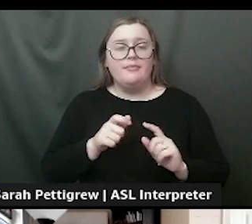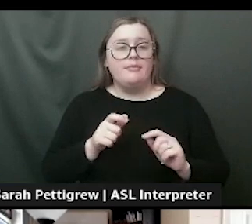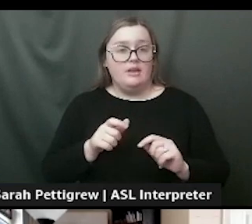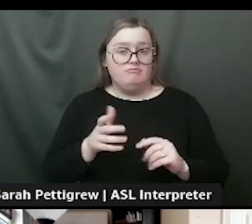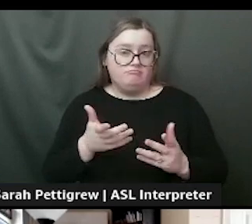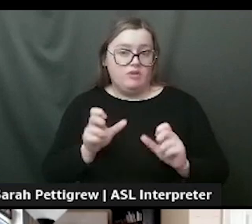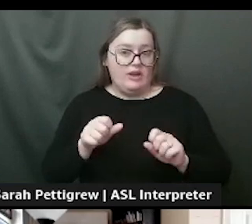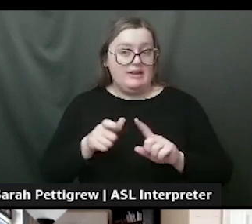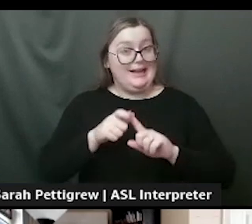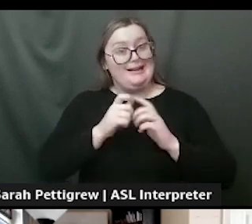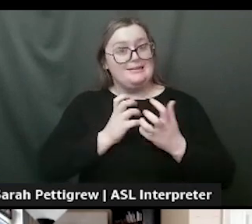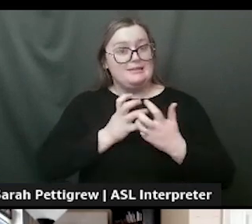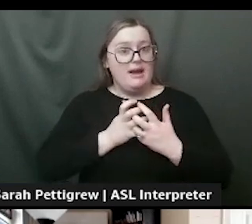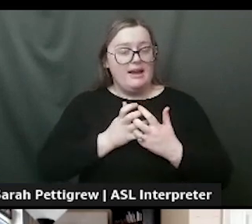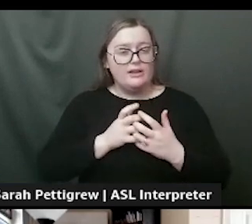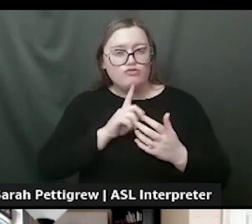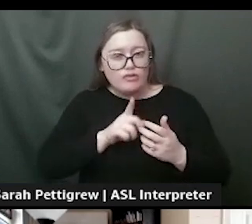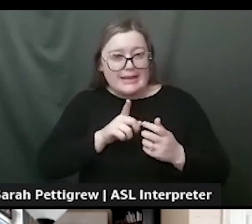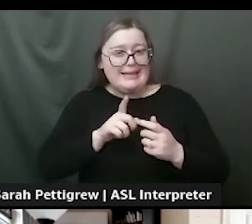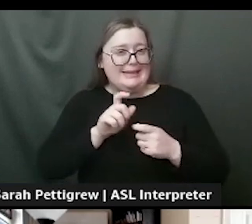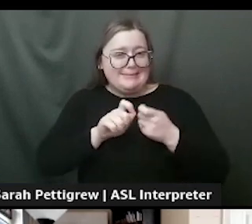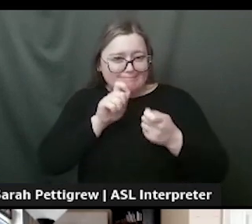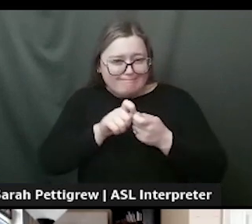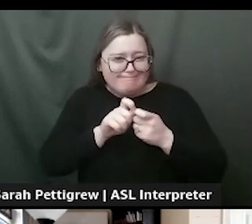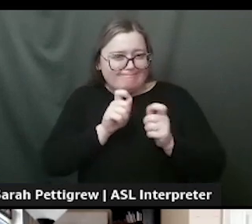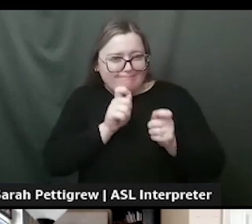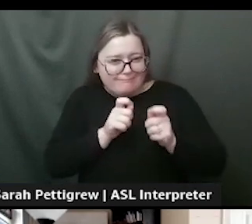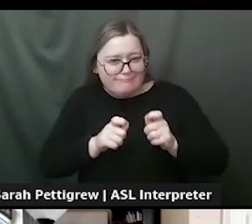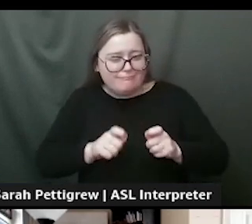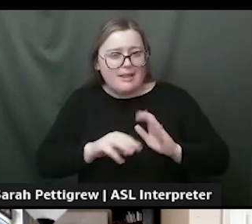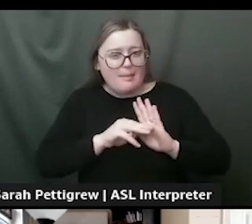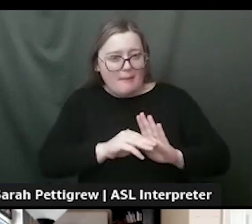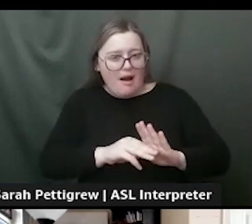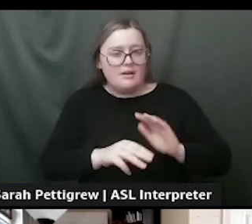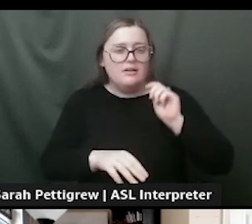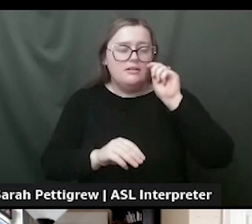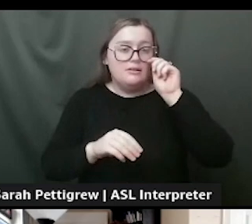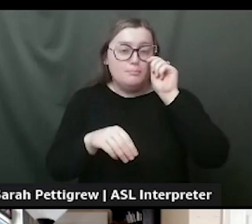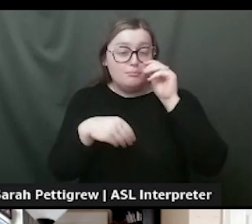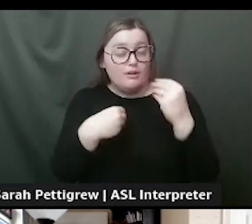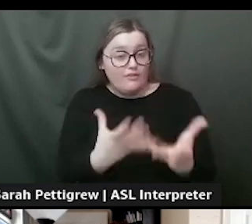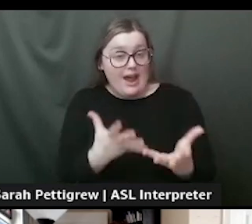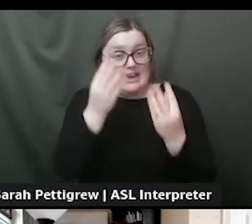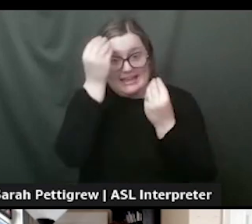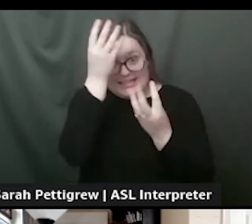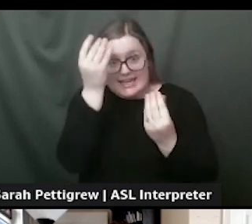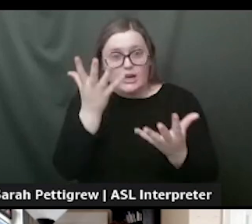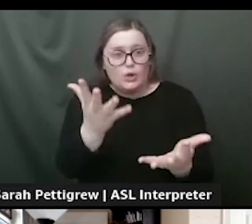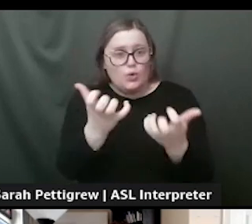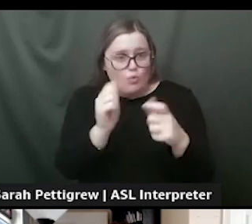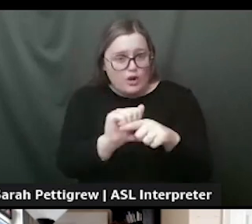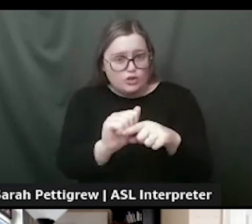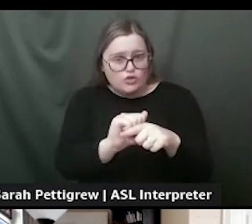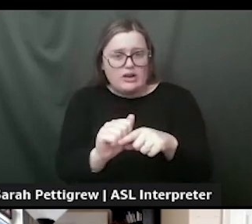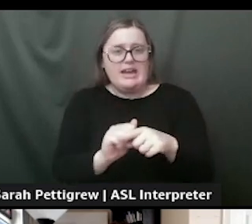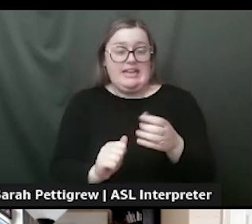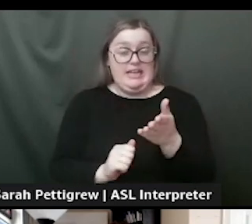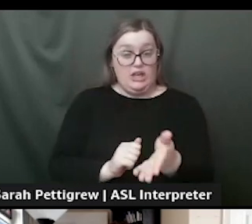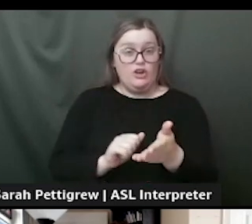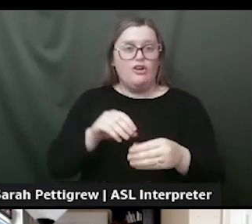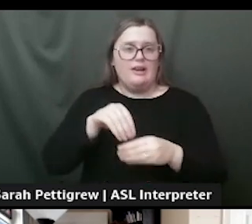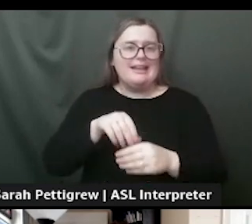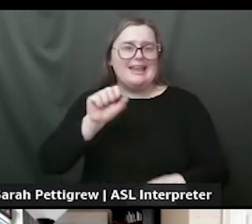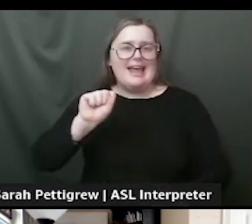customize or really fine-tune your model, provide the company the data that you want to train on here in the S3